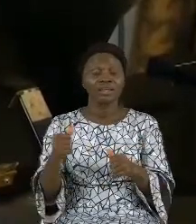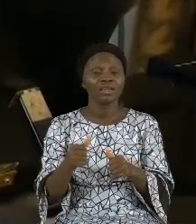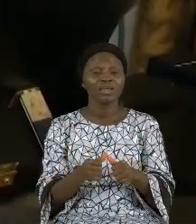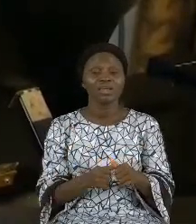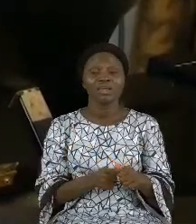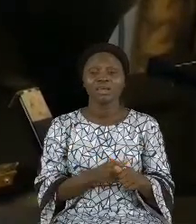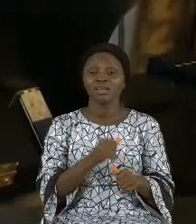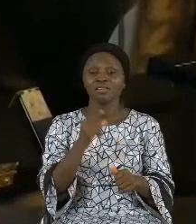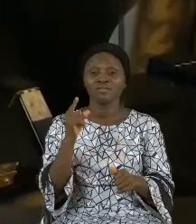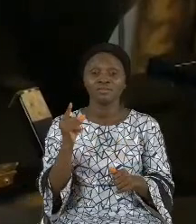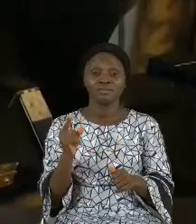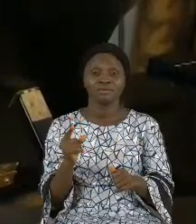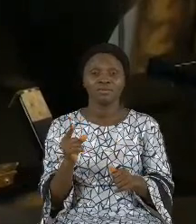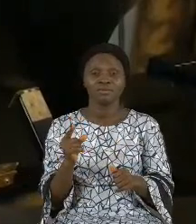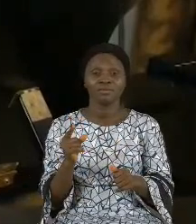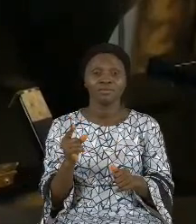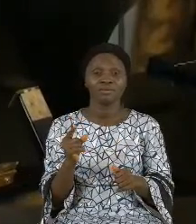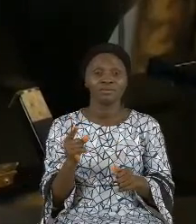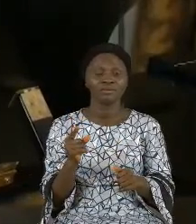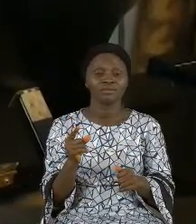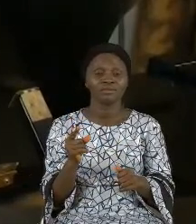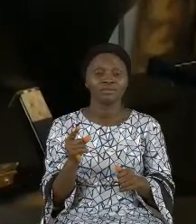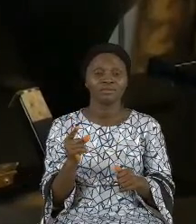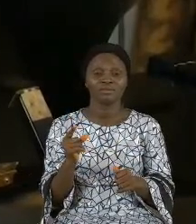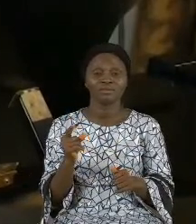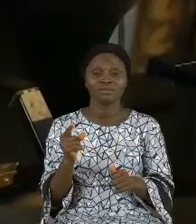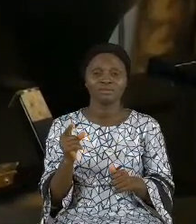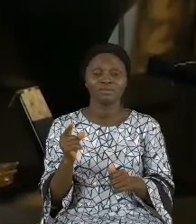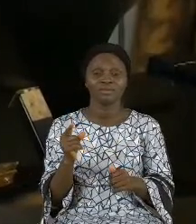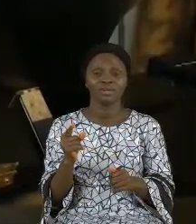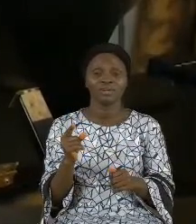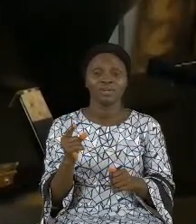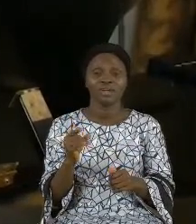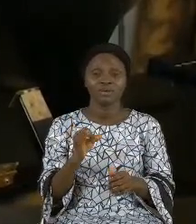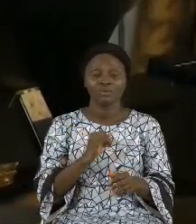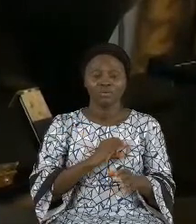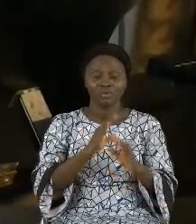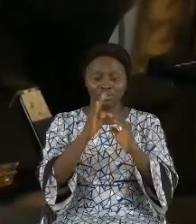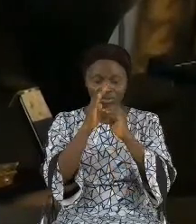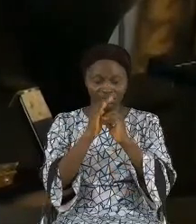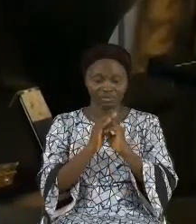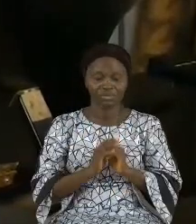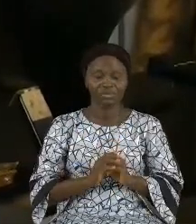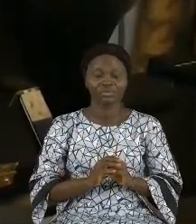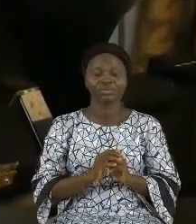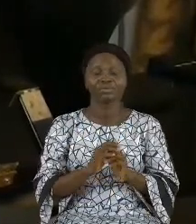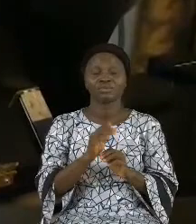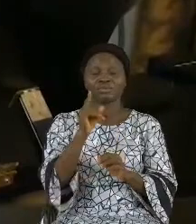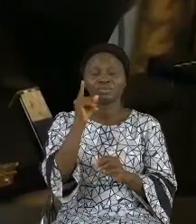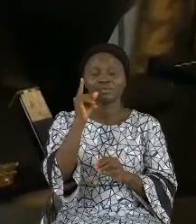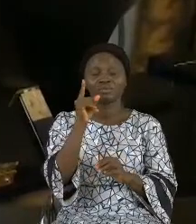healing every heart. I worship you.